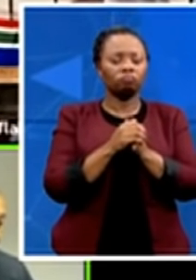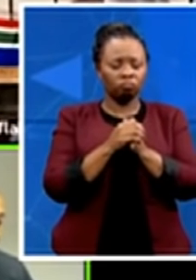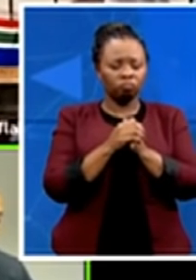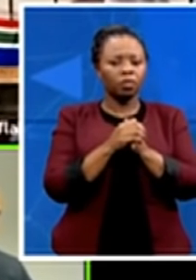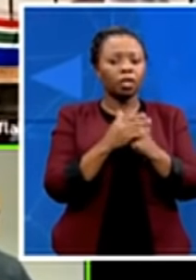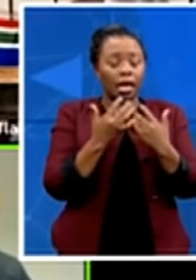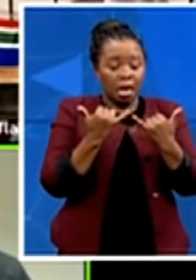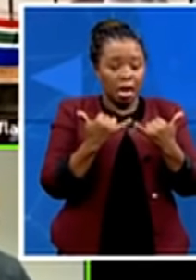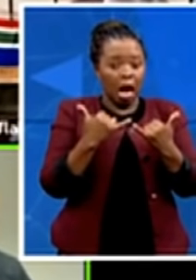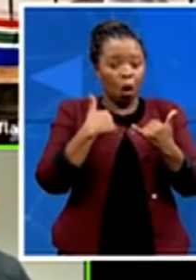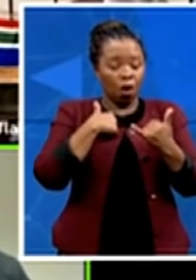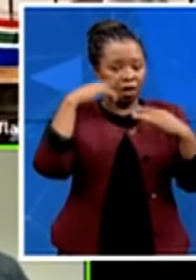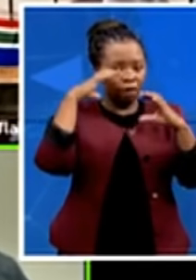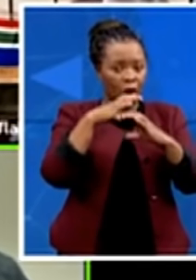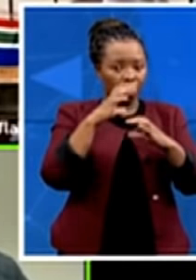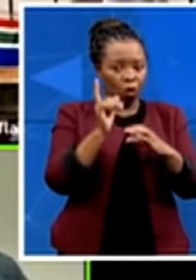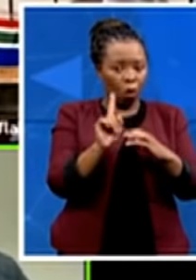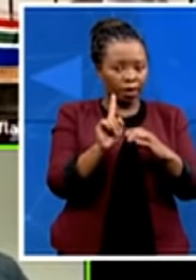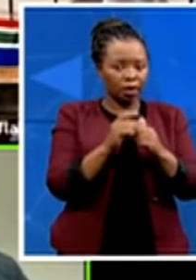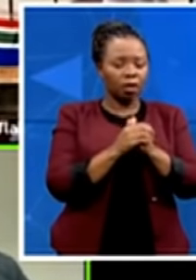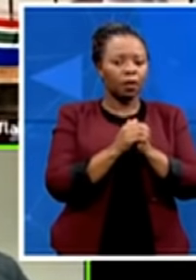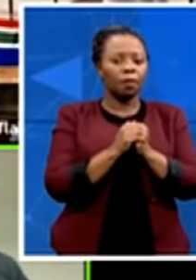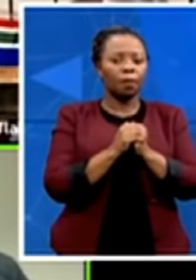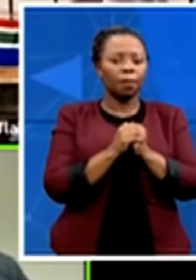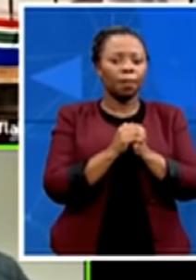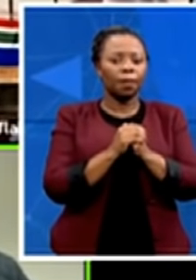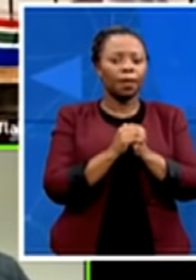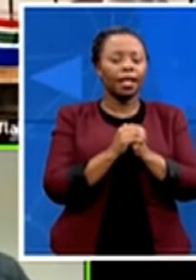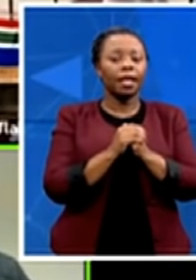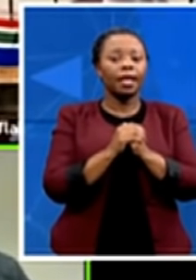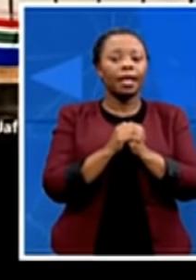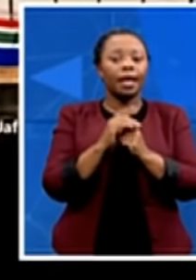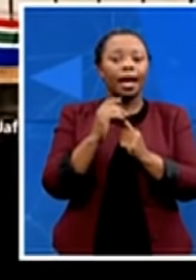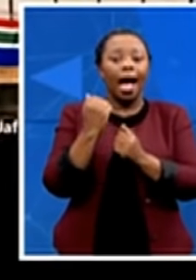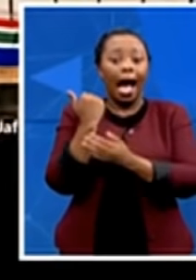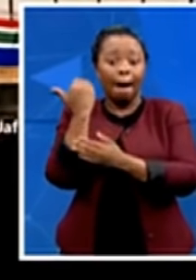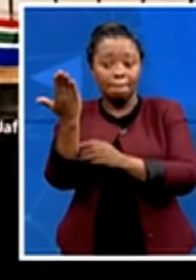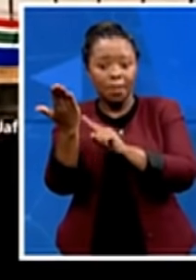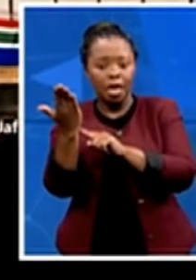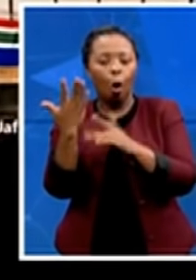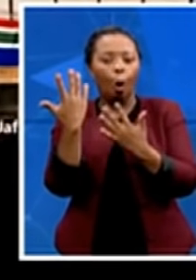are not grounds of appeal or review, but allegations of conduct,